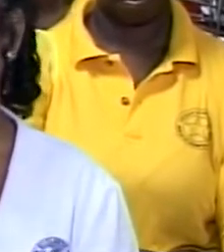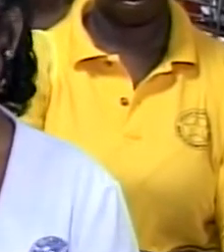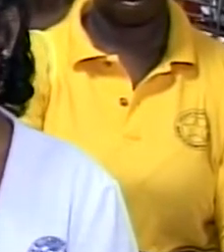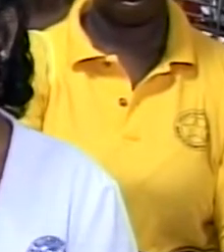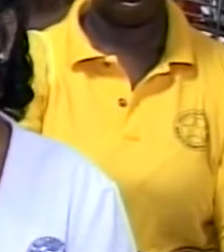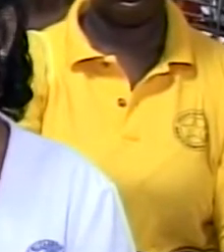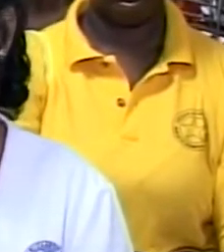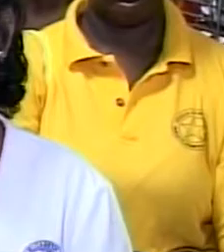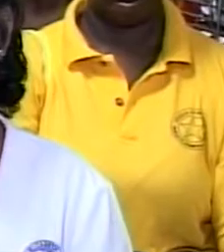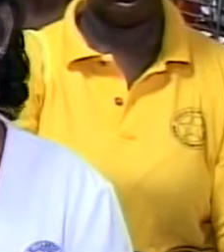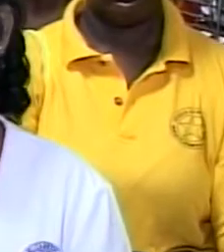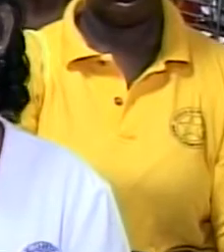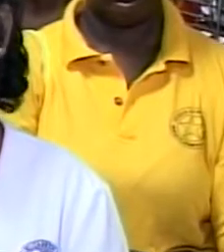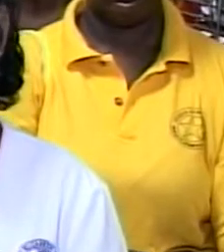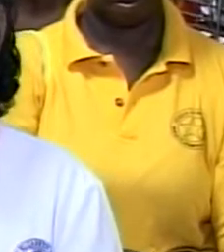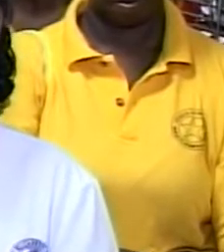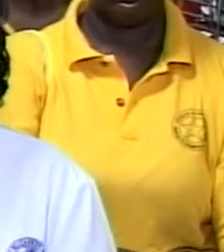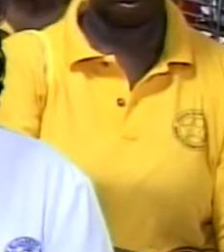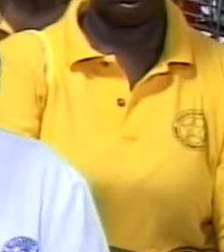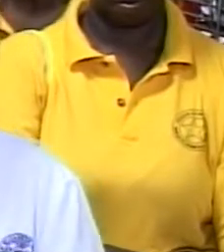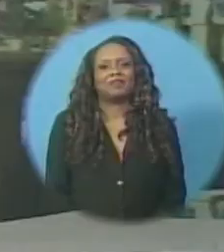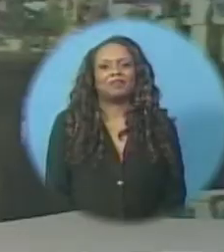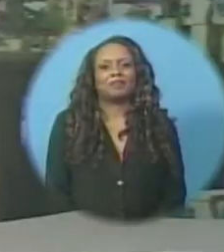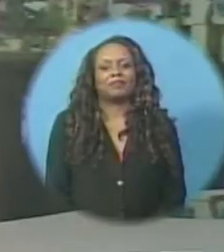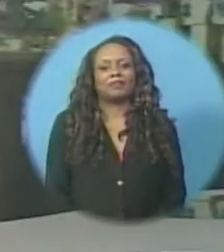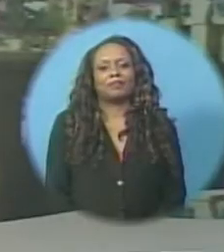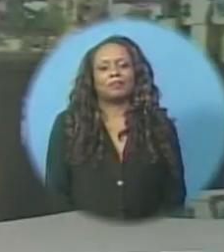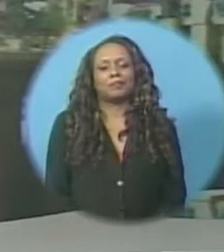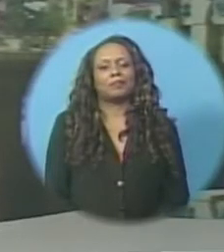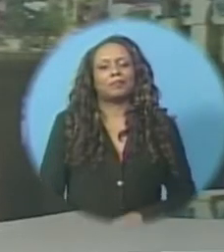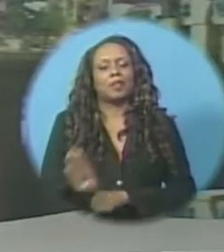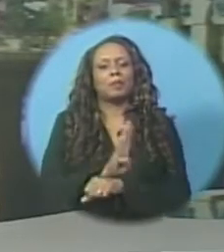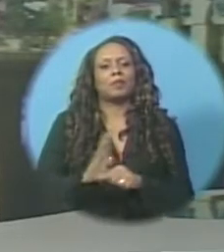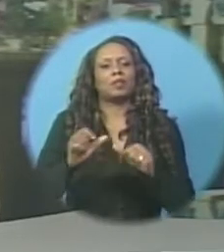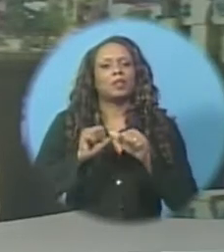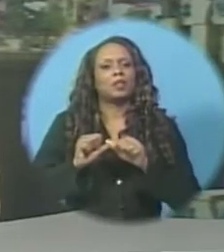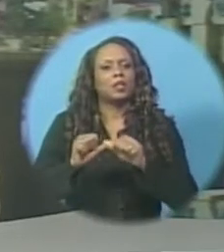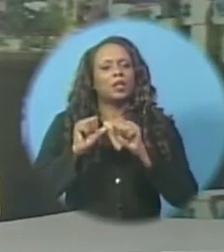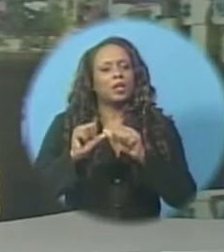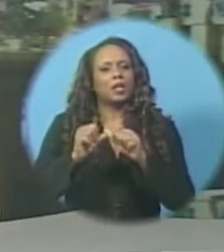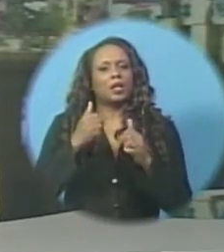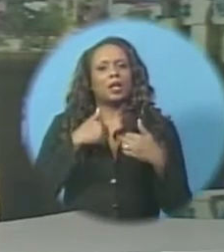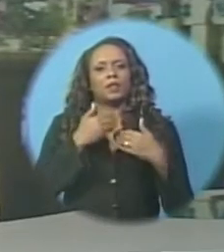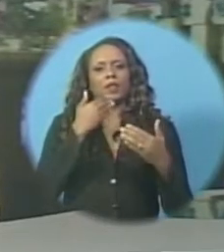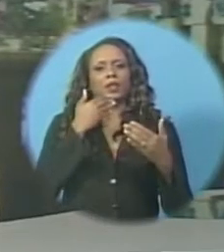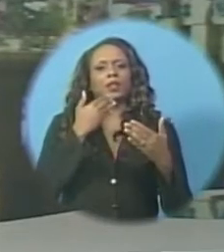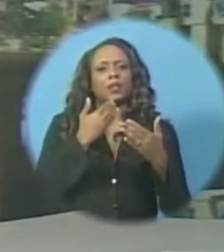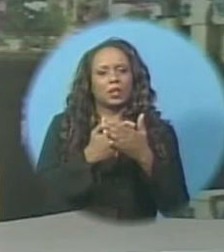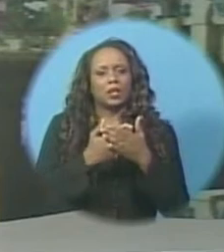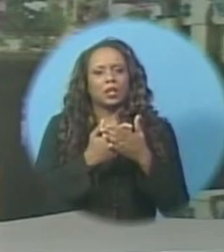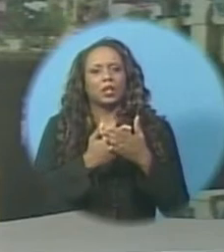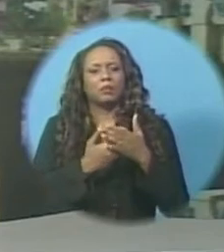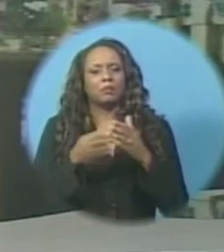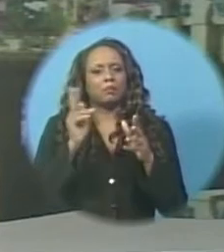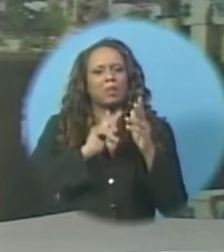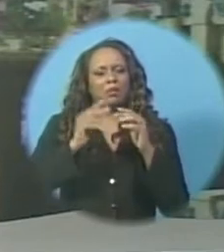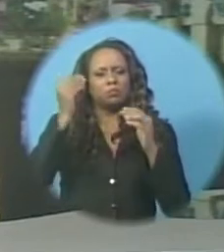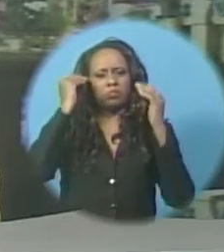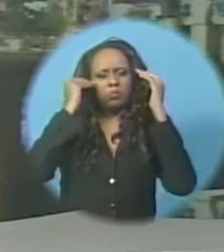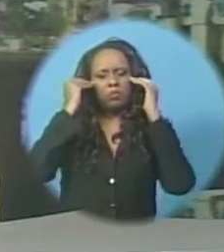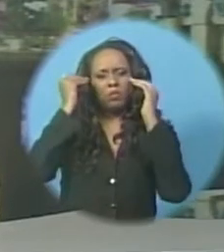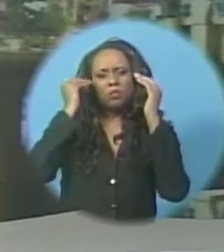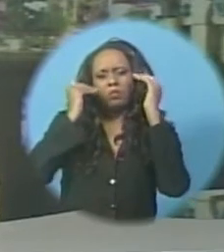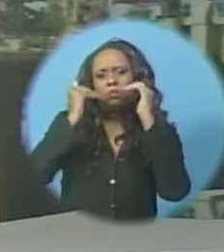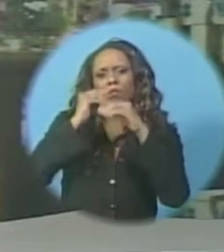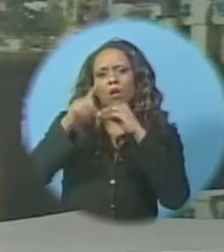forget the Christ in Christmas. God bless. Barbados continues to build on its reputation as an entertainment location.